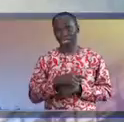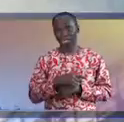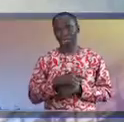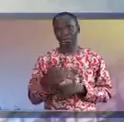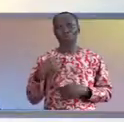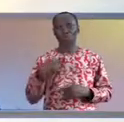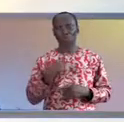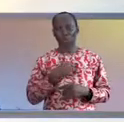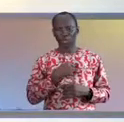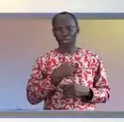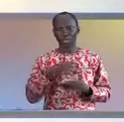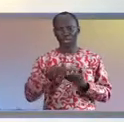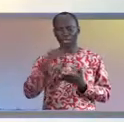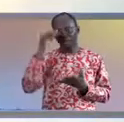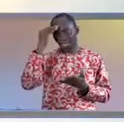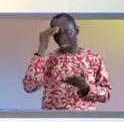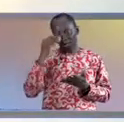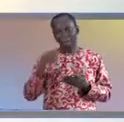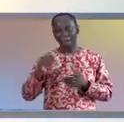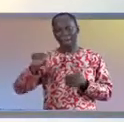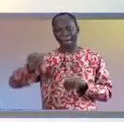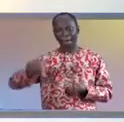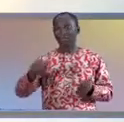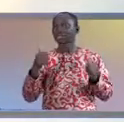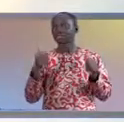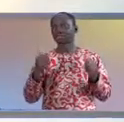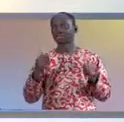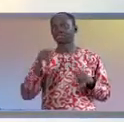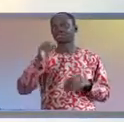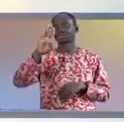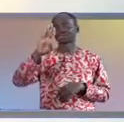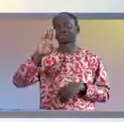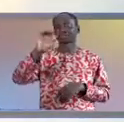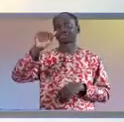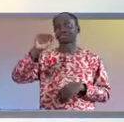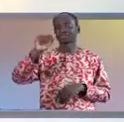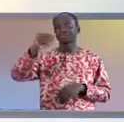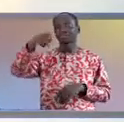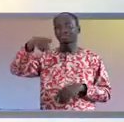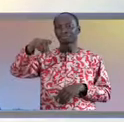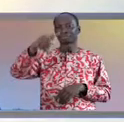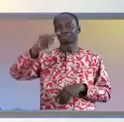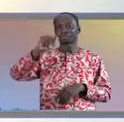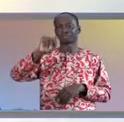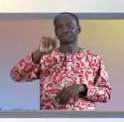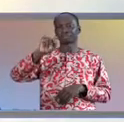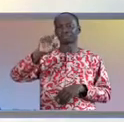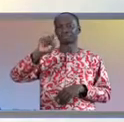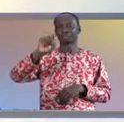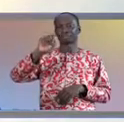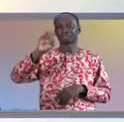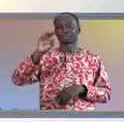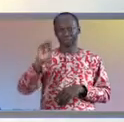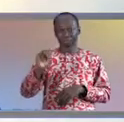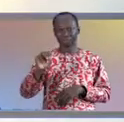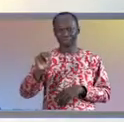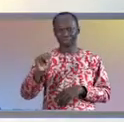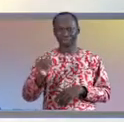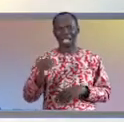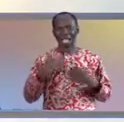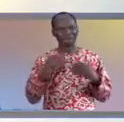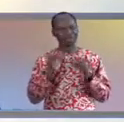the various baptisms that the Bible mentions. We are going to see that when a